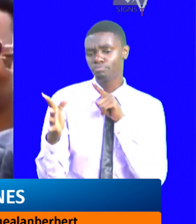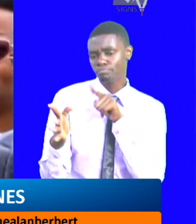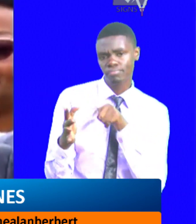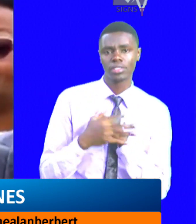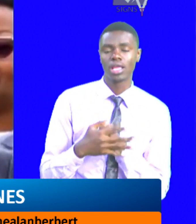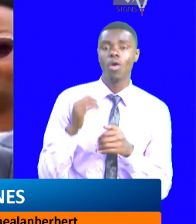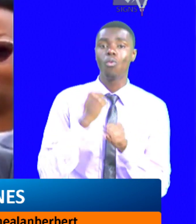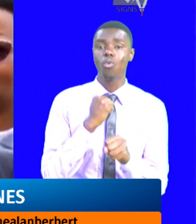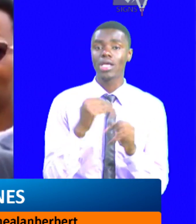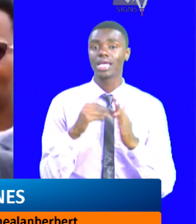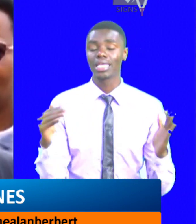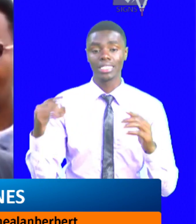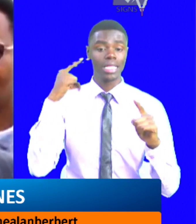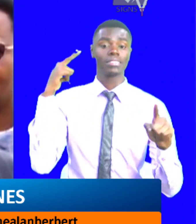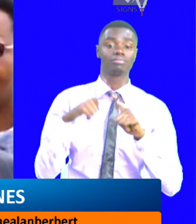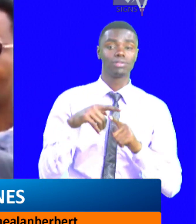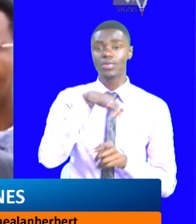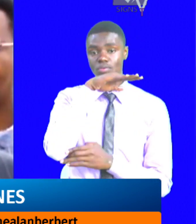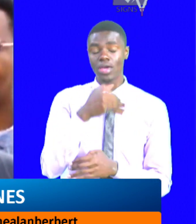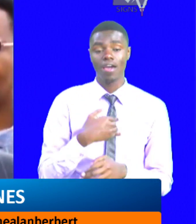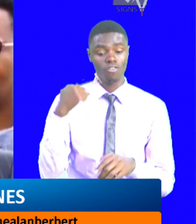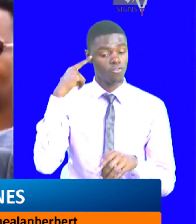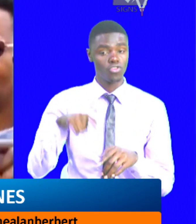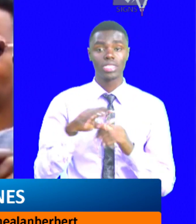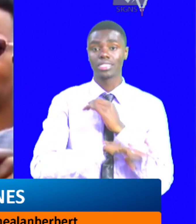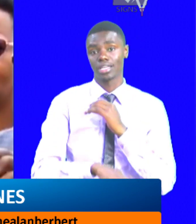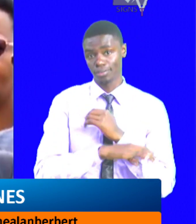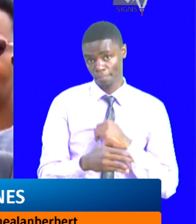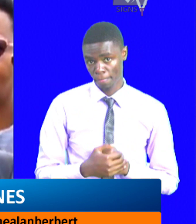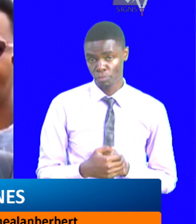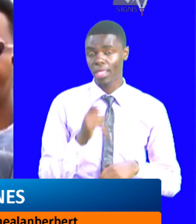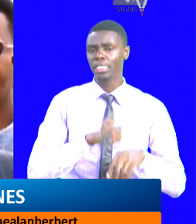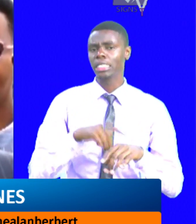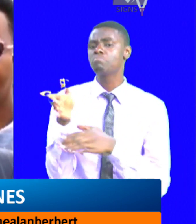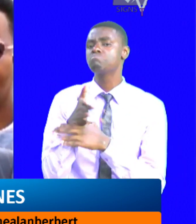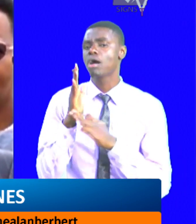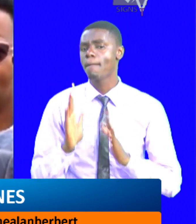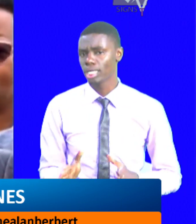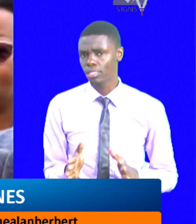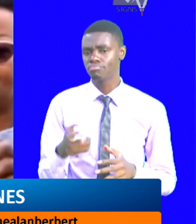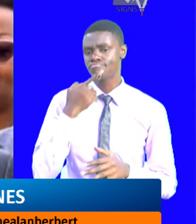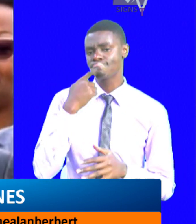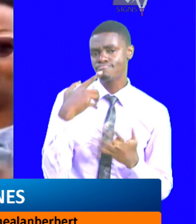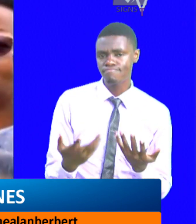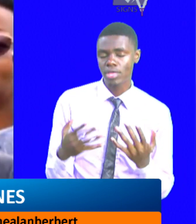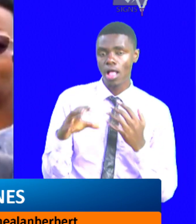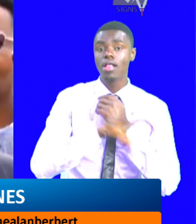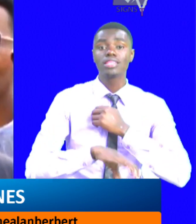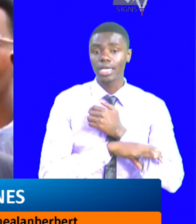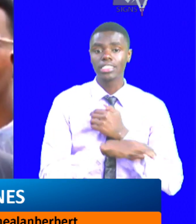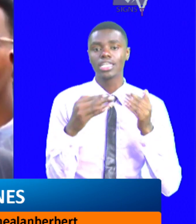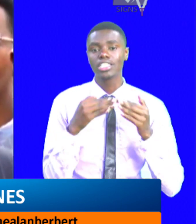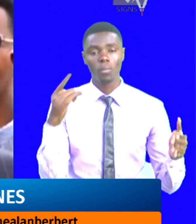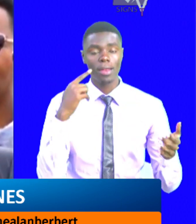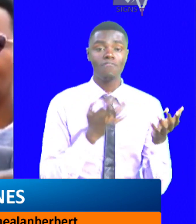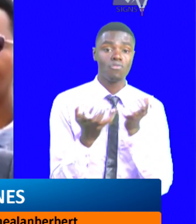works against the intention that Raila has had for this country. When the ambassador says that the country is open for